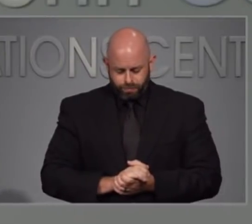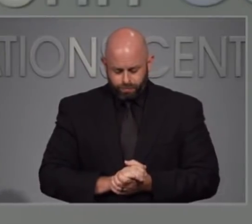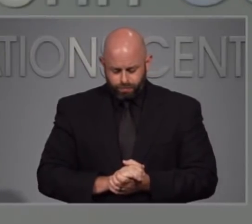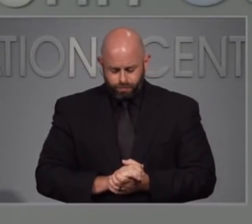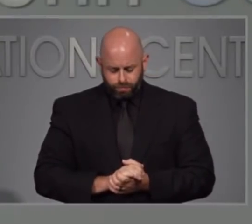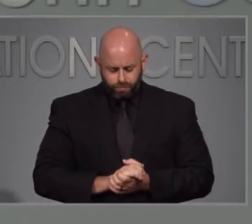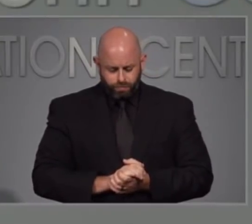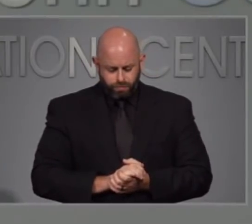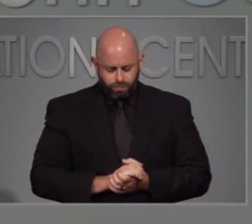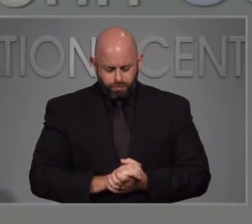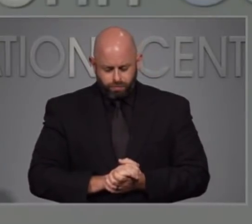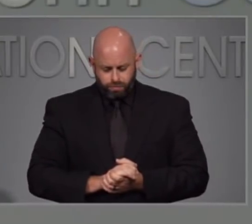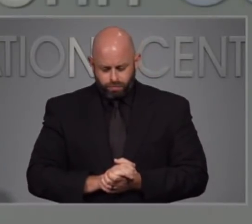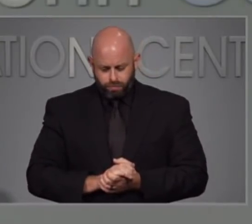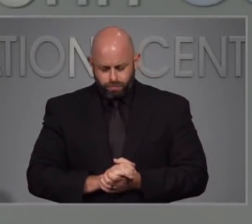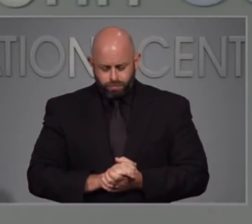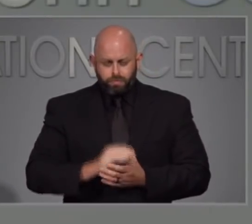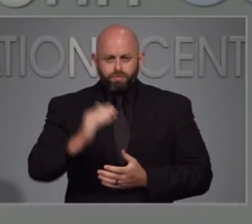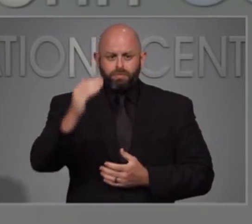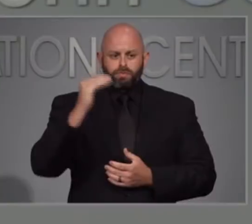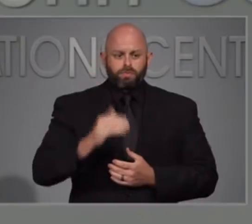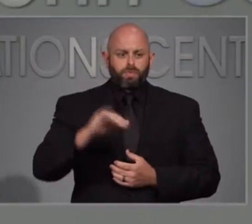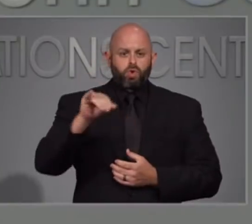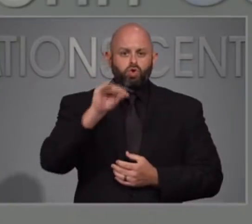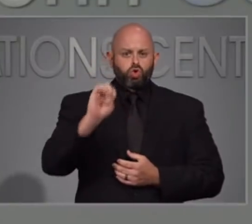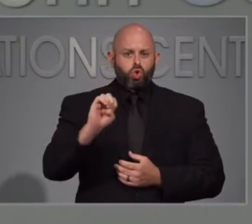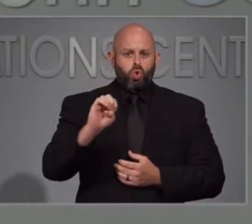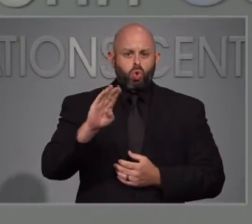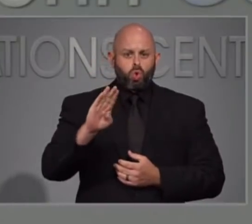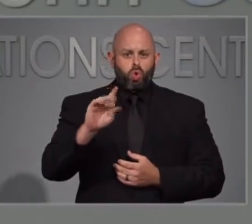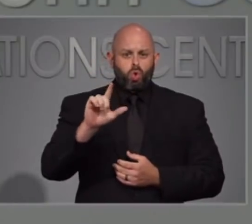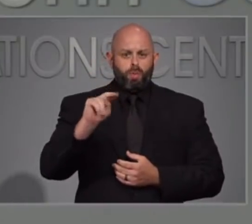Our next question is from Joe Bruno with WSOC.